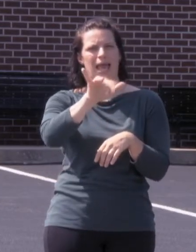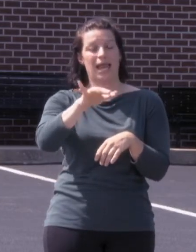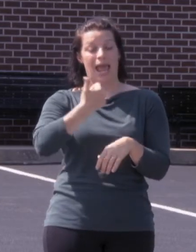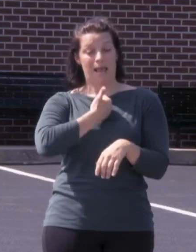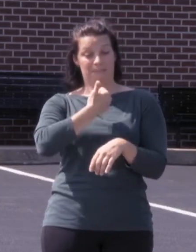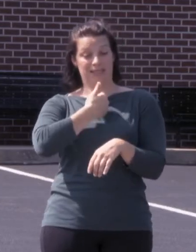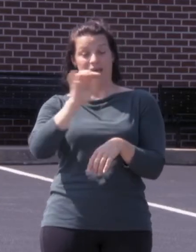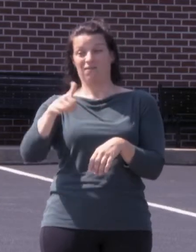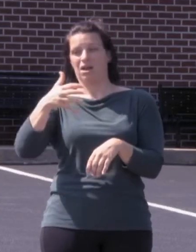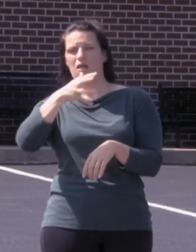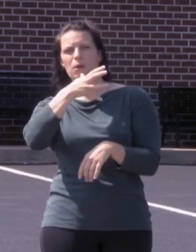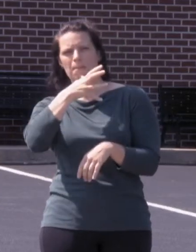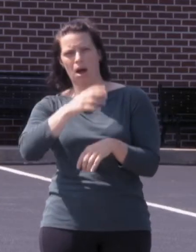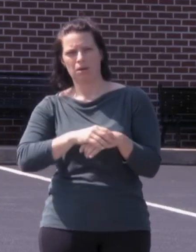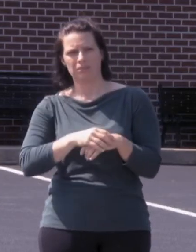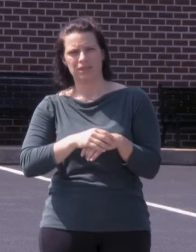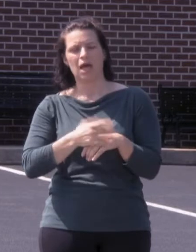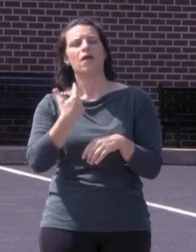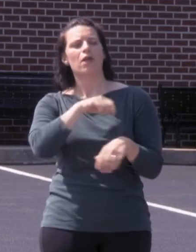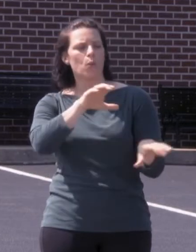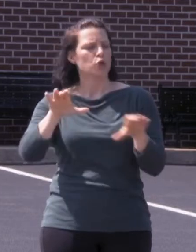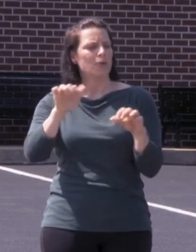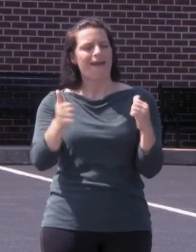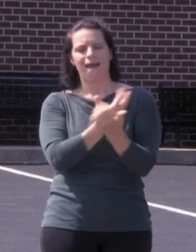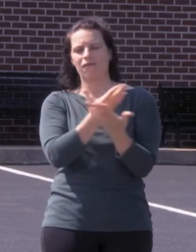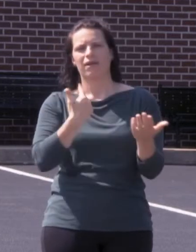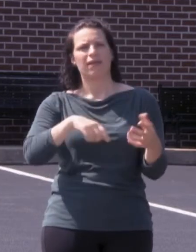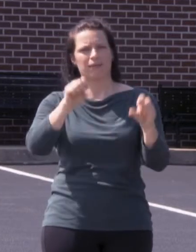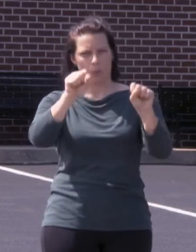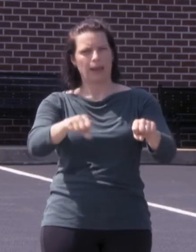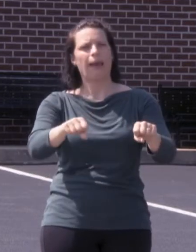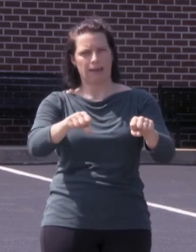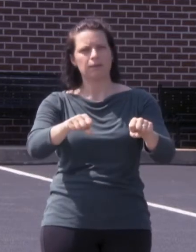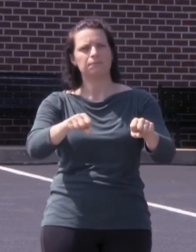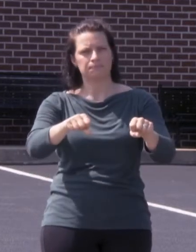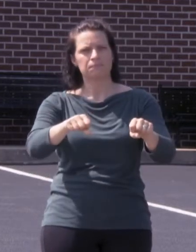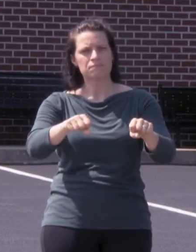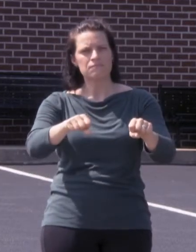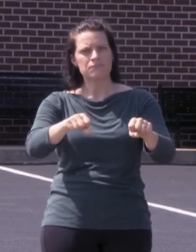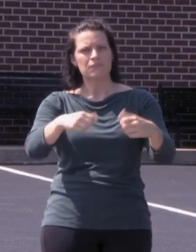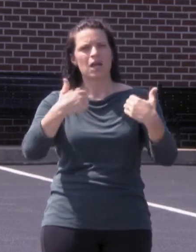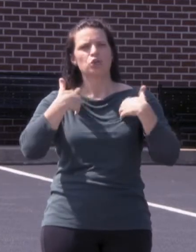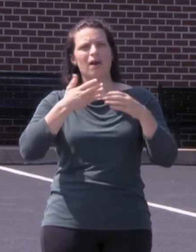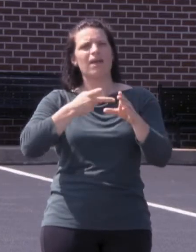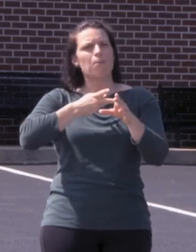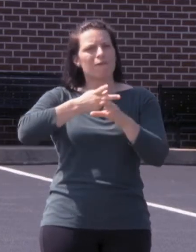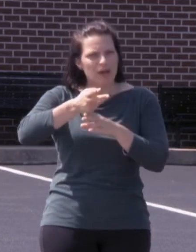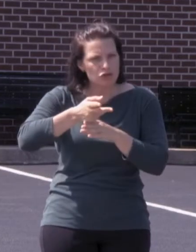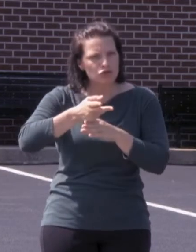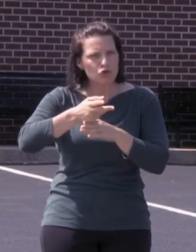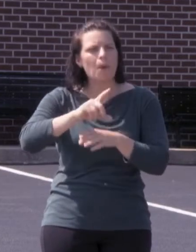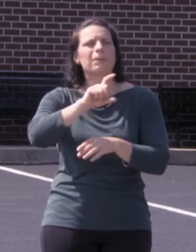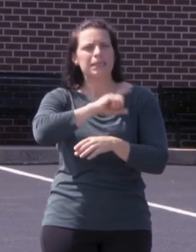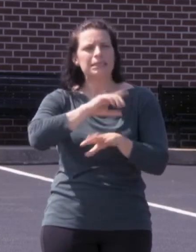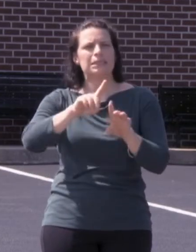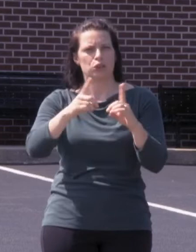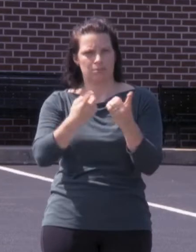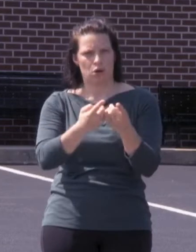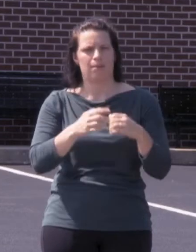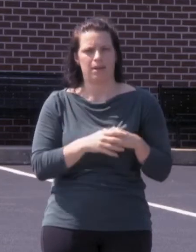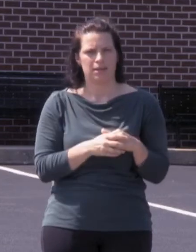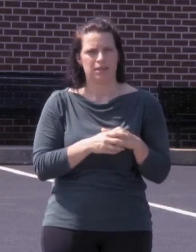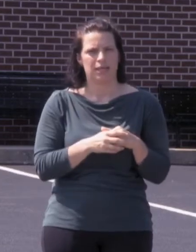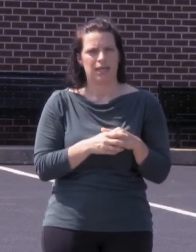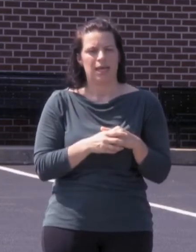and others that we are doing all we can to have a professional police department,